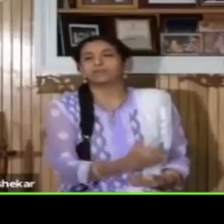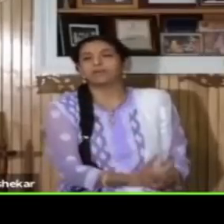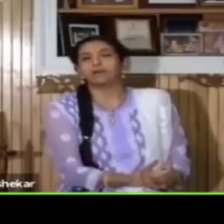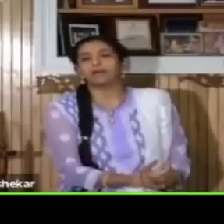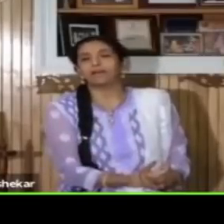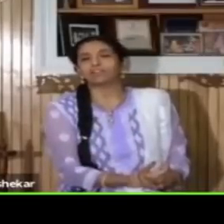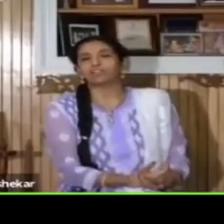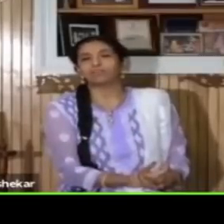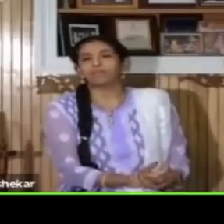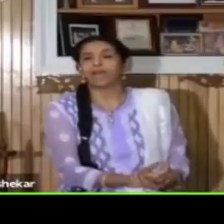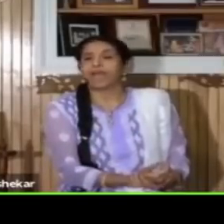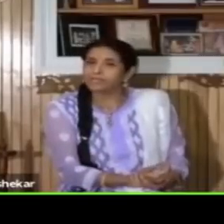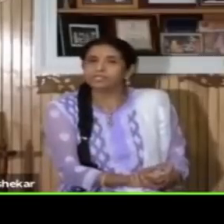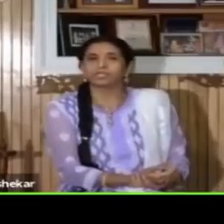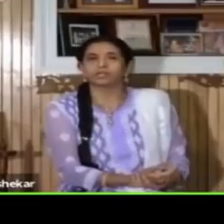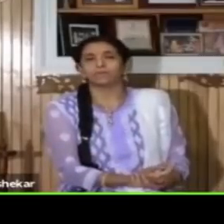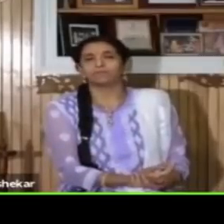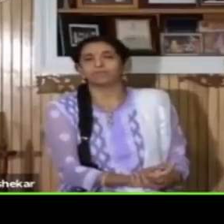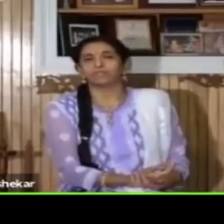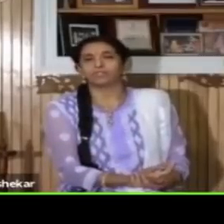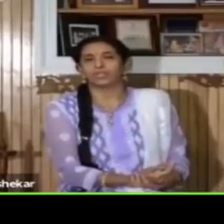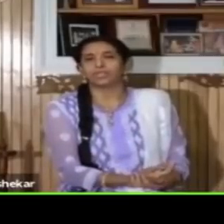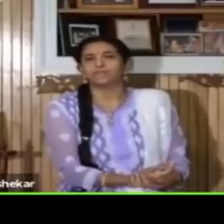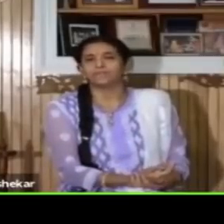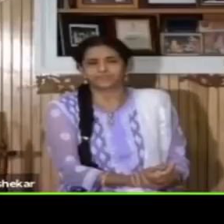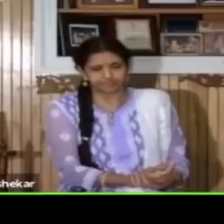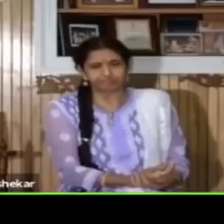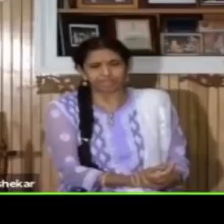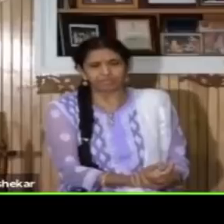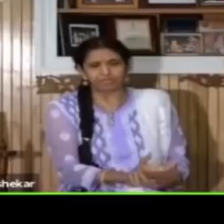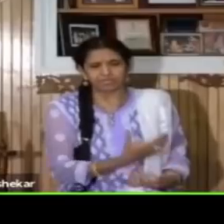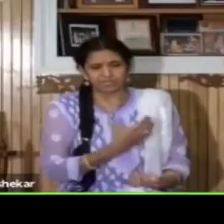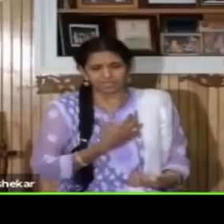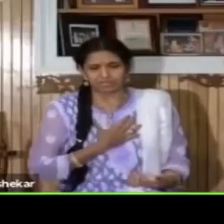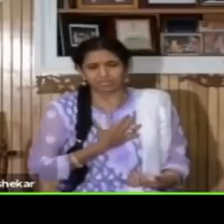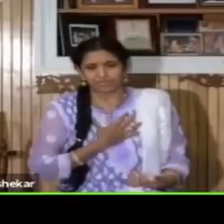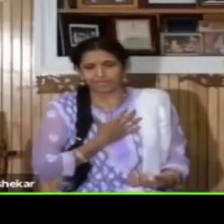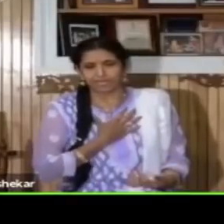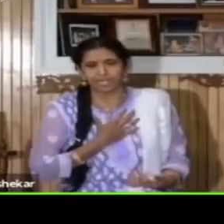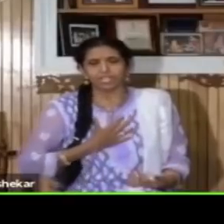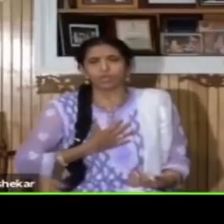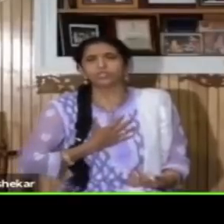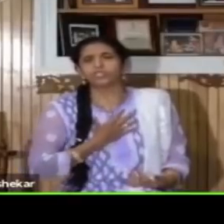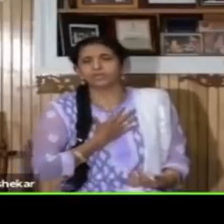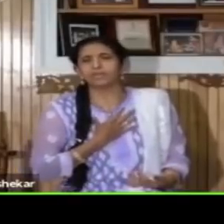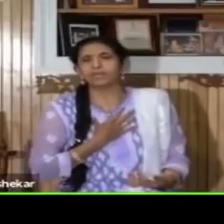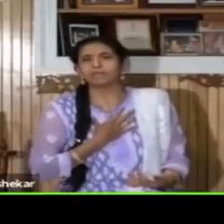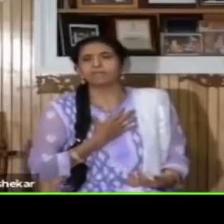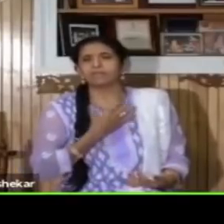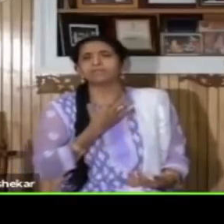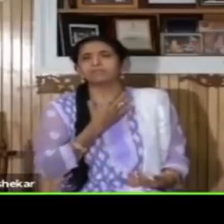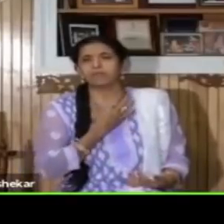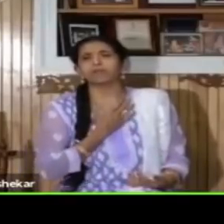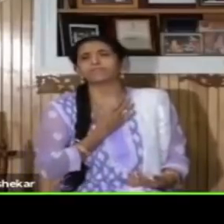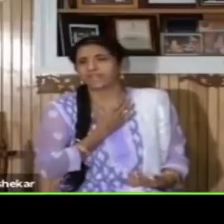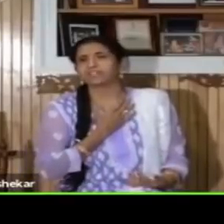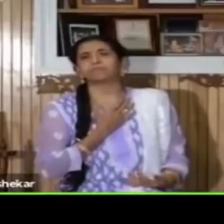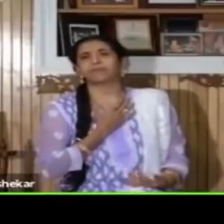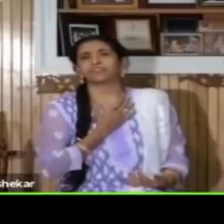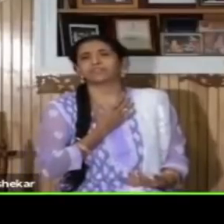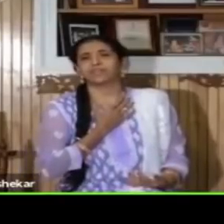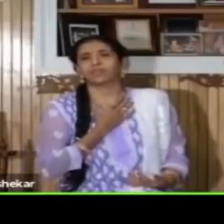assist Lakshmi and Ranjan, because it's very soul-stirring, and it gives me a